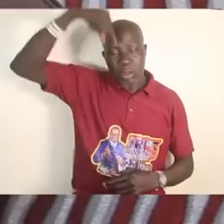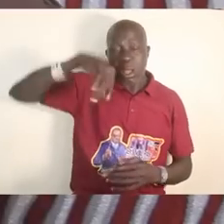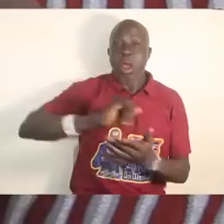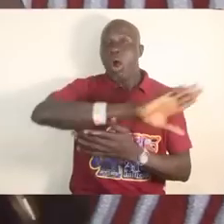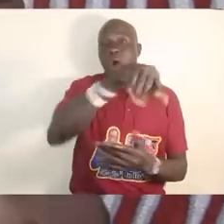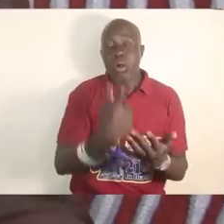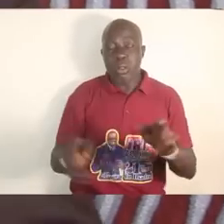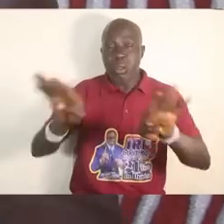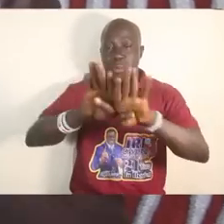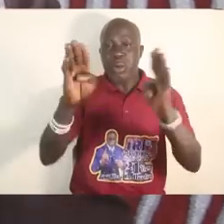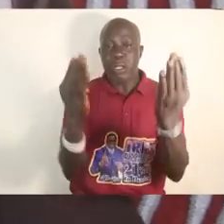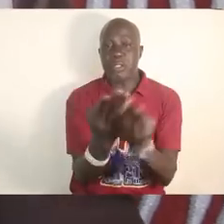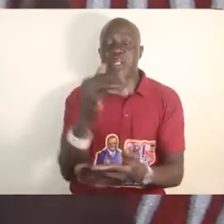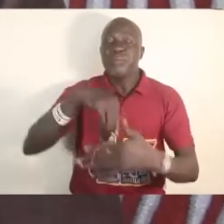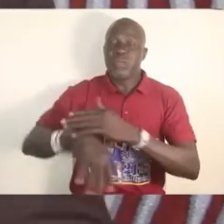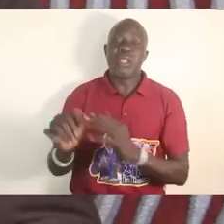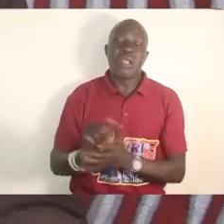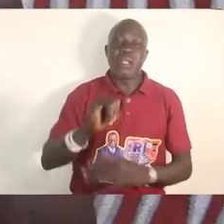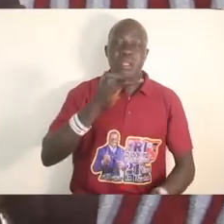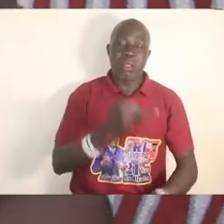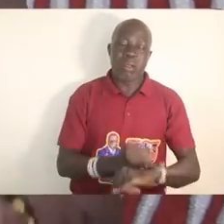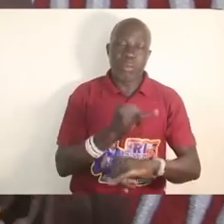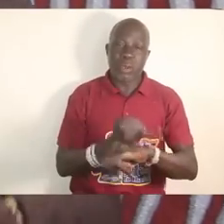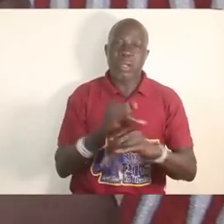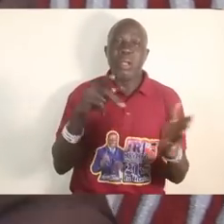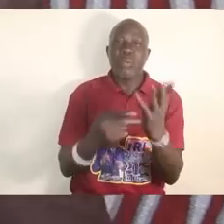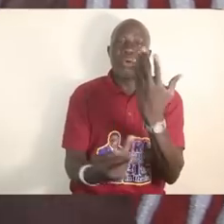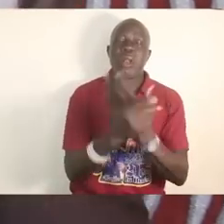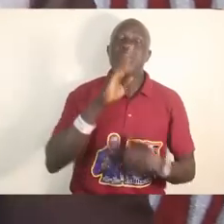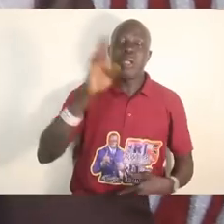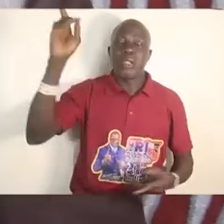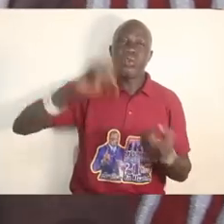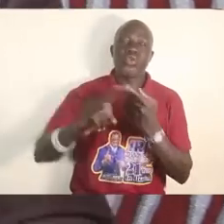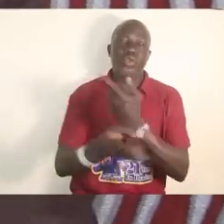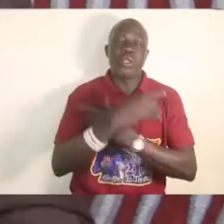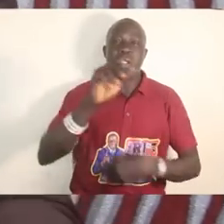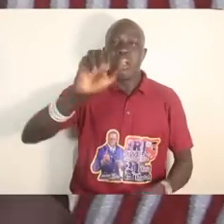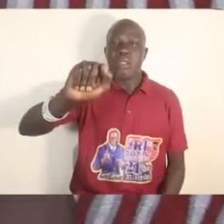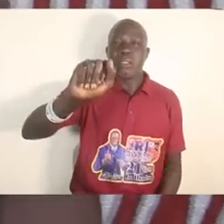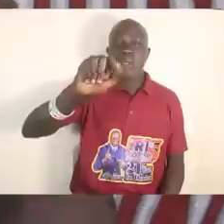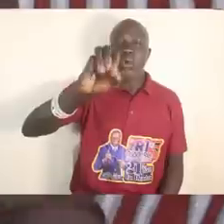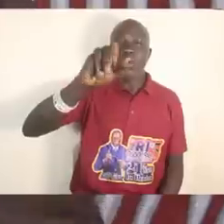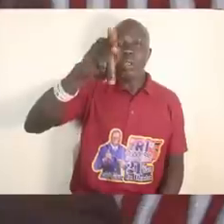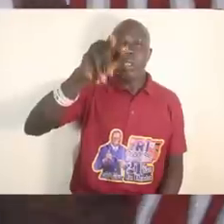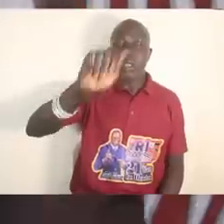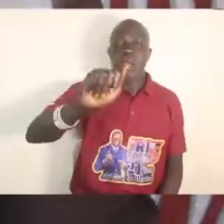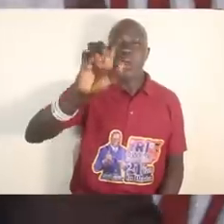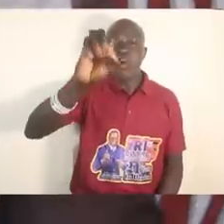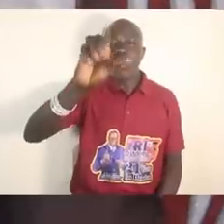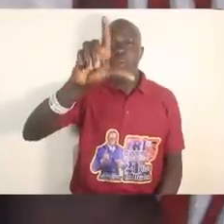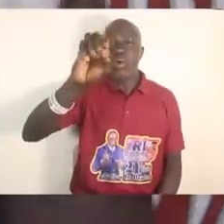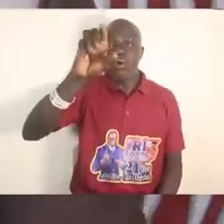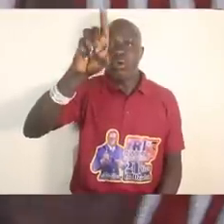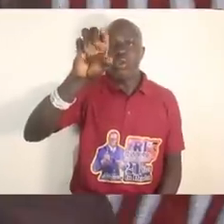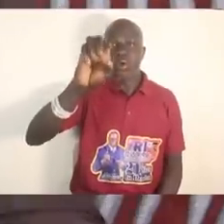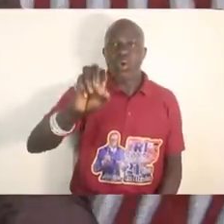gbogbo branches wa. And all our branches. Tó wà ní ìlú Ìbàdàn. Program wa bẹ̀ lé ní. There's program there to be. Ní Soka. Olodo. Olúnlọ́yọ̀.